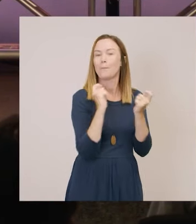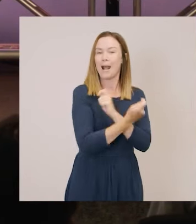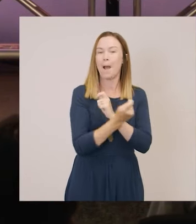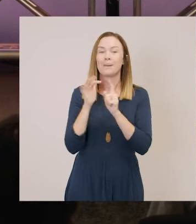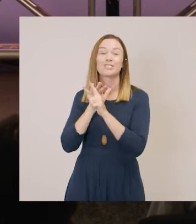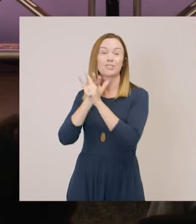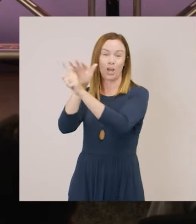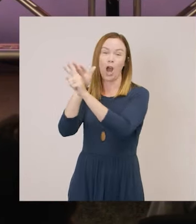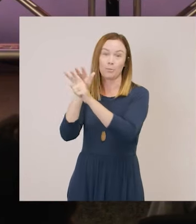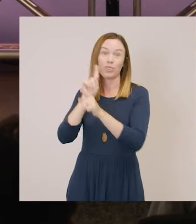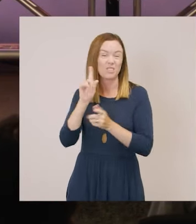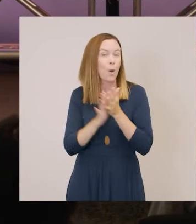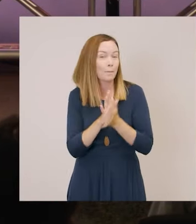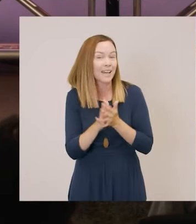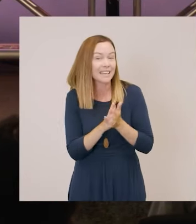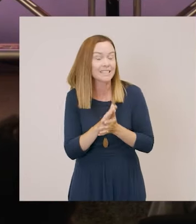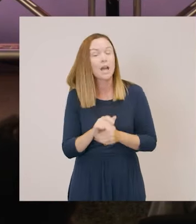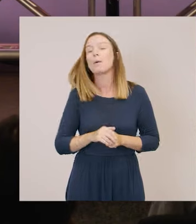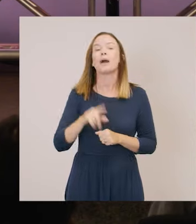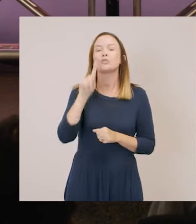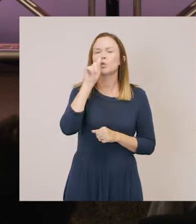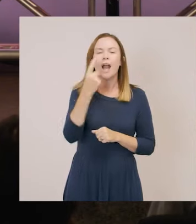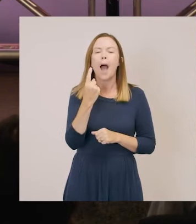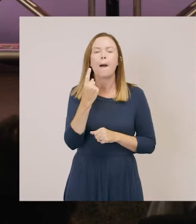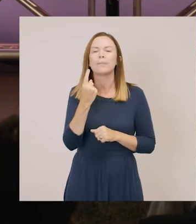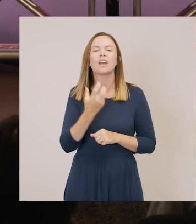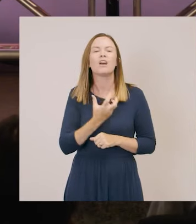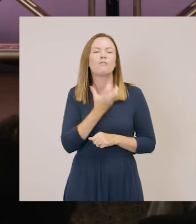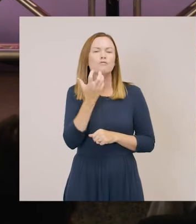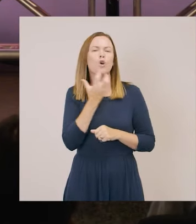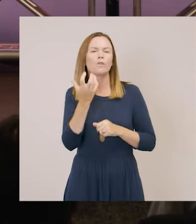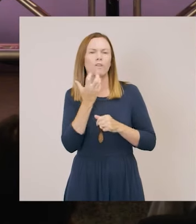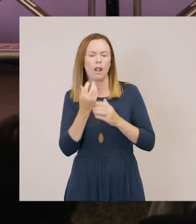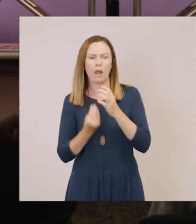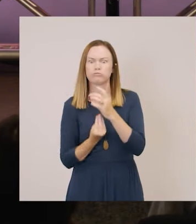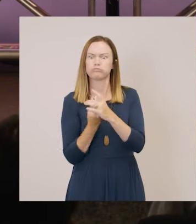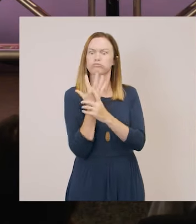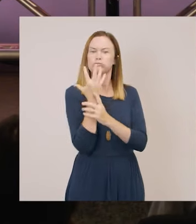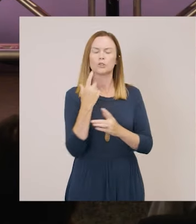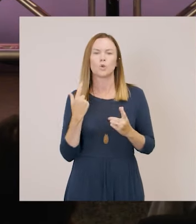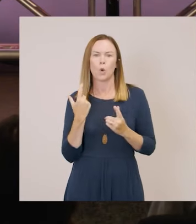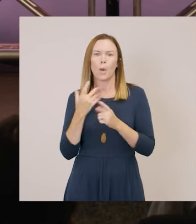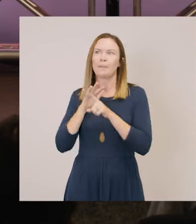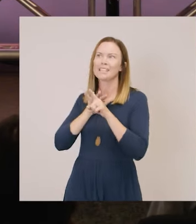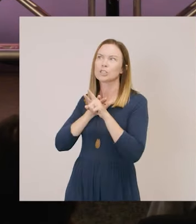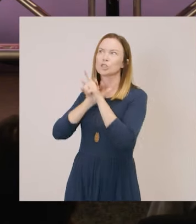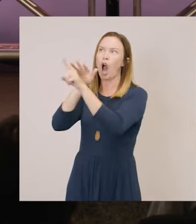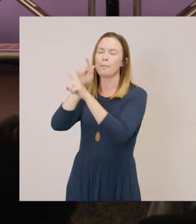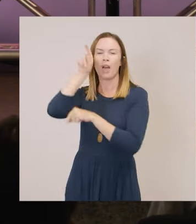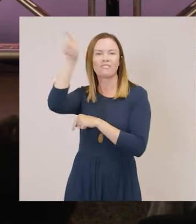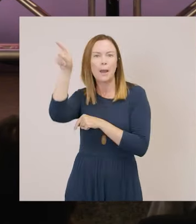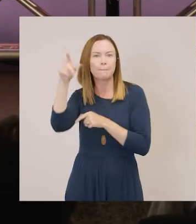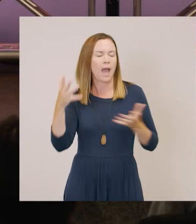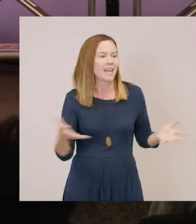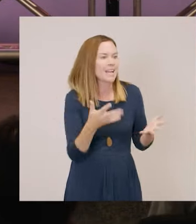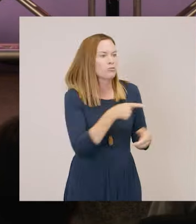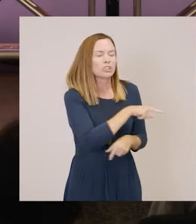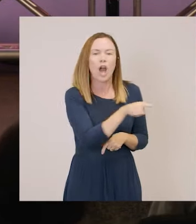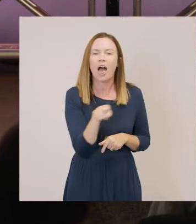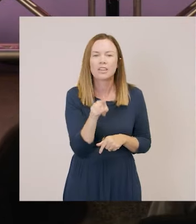be a disciple and make disciples and be fruitful in this if you get taken out by the enemy. And there is a